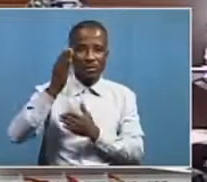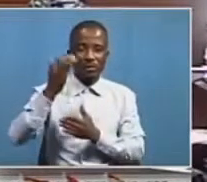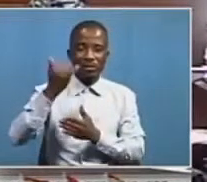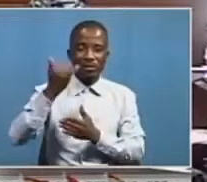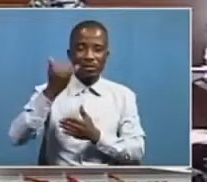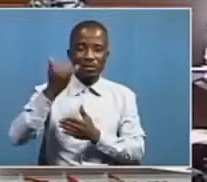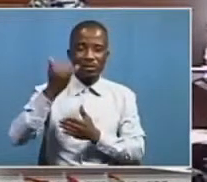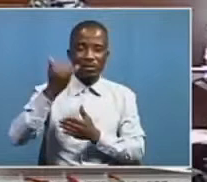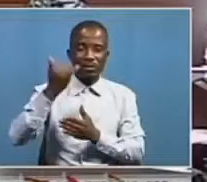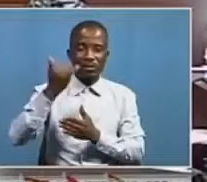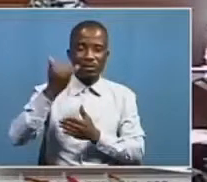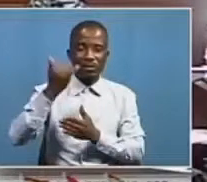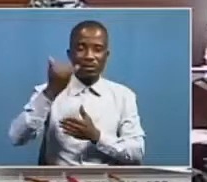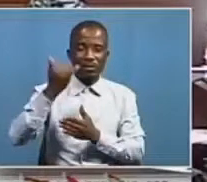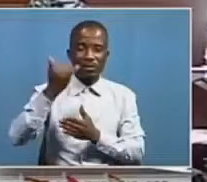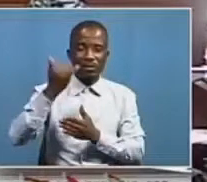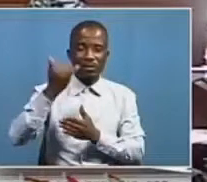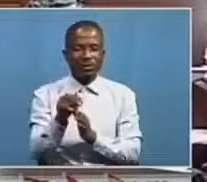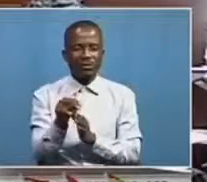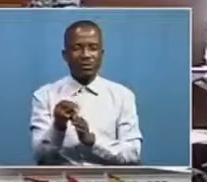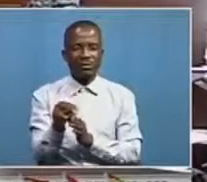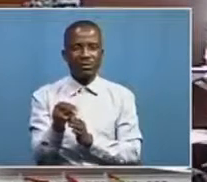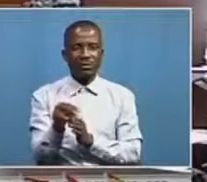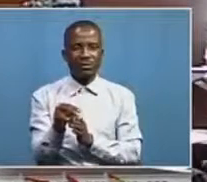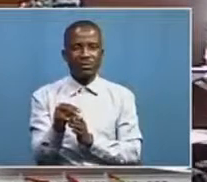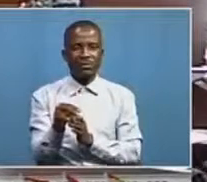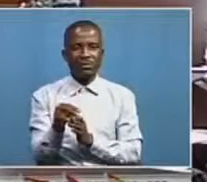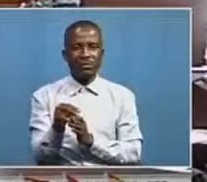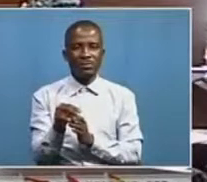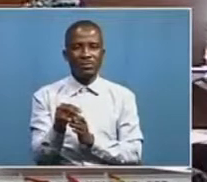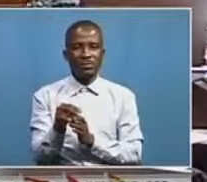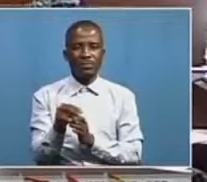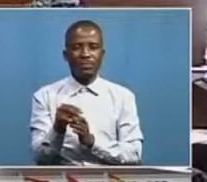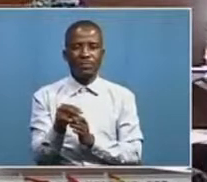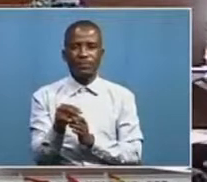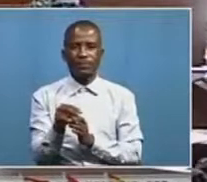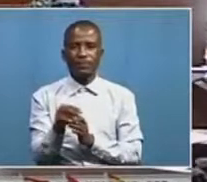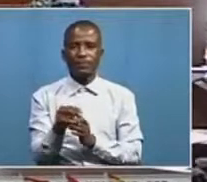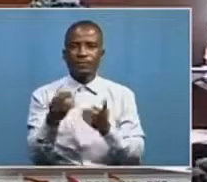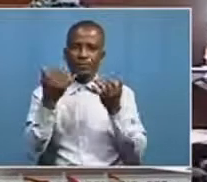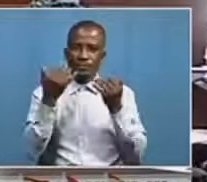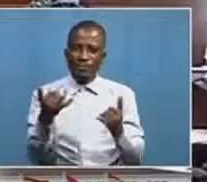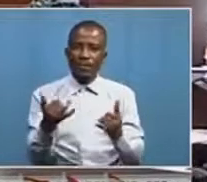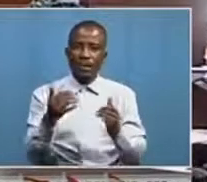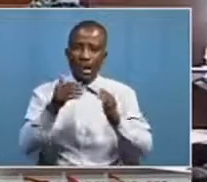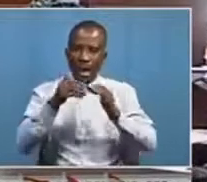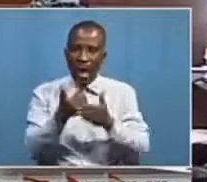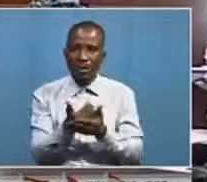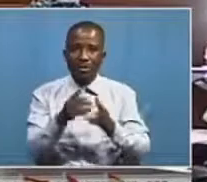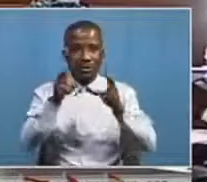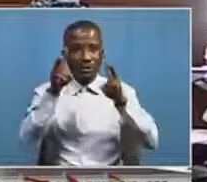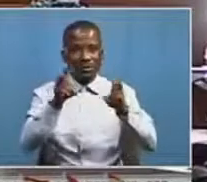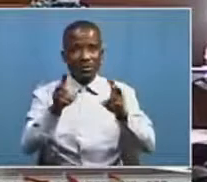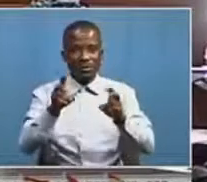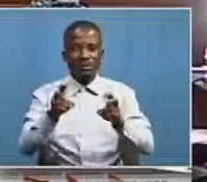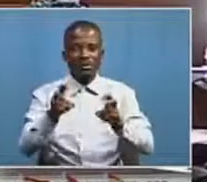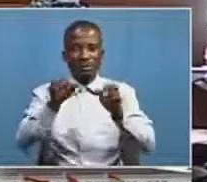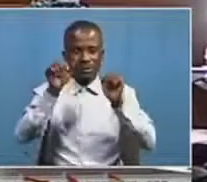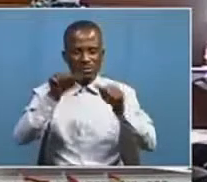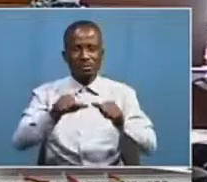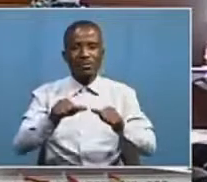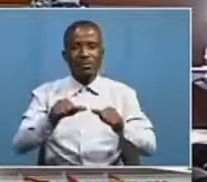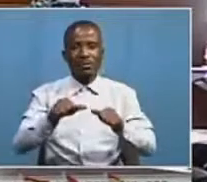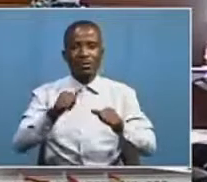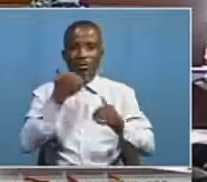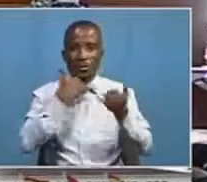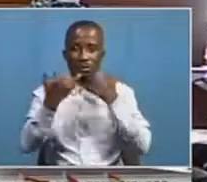Article 63(3) of the 1992 Constitution. The source of this issue could be traced to the errors